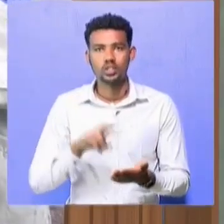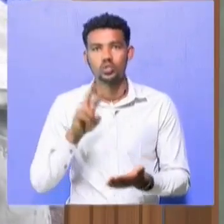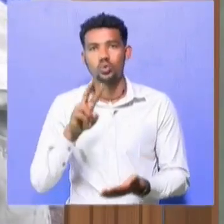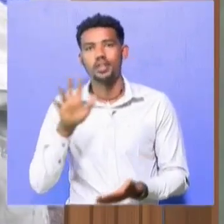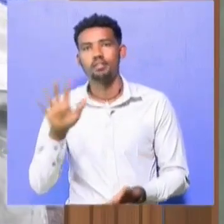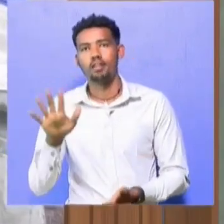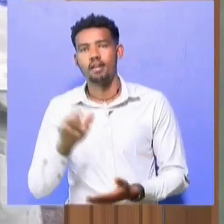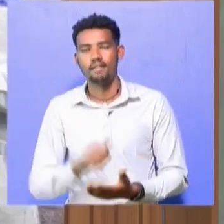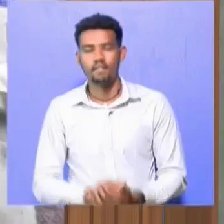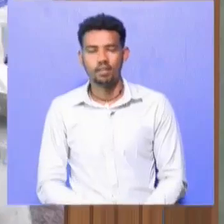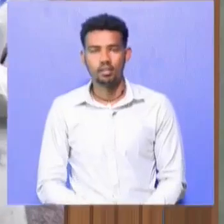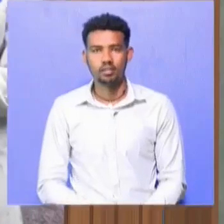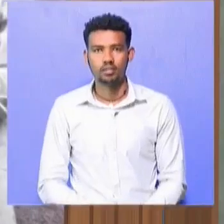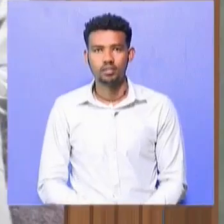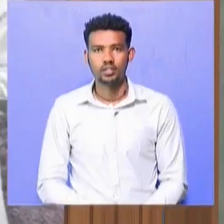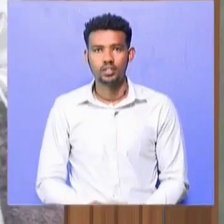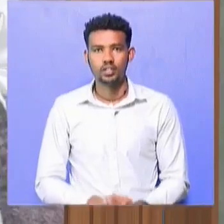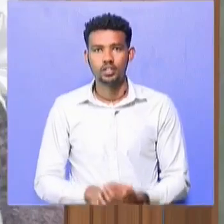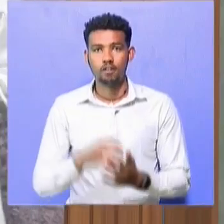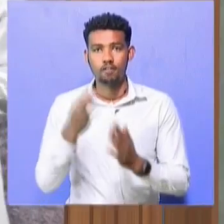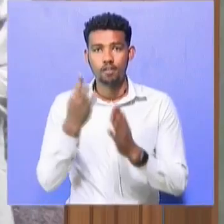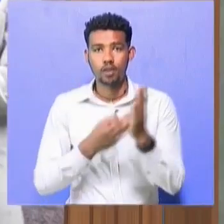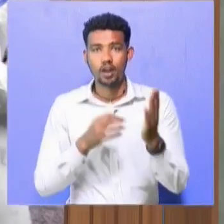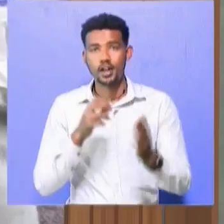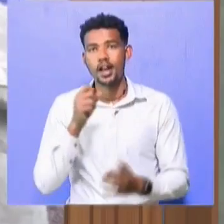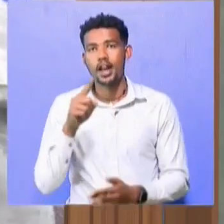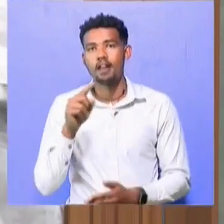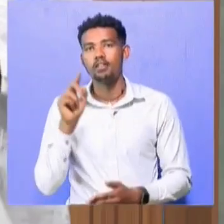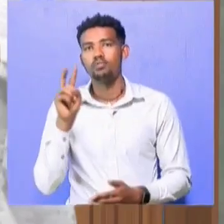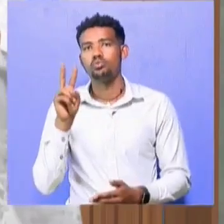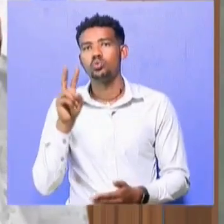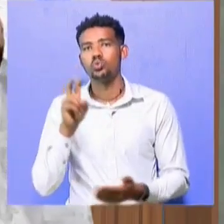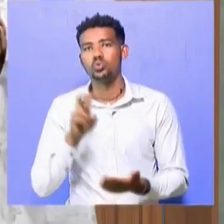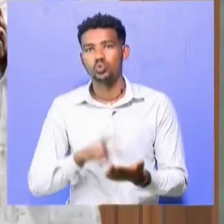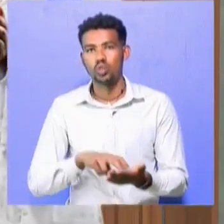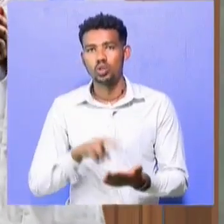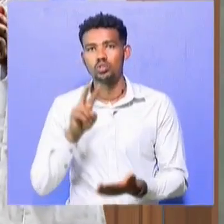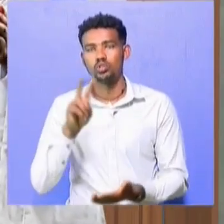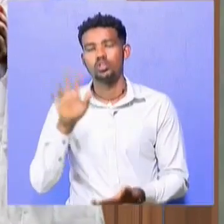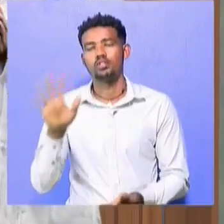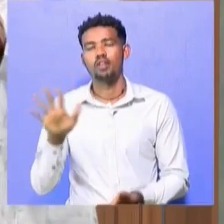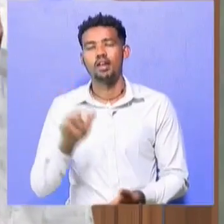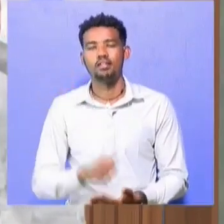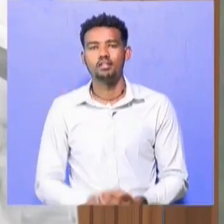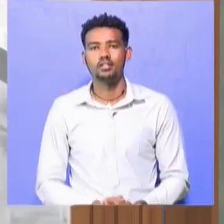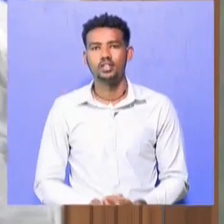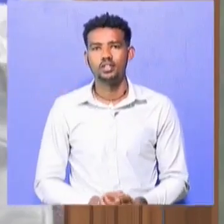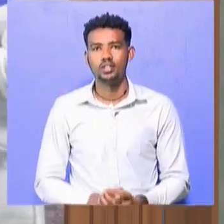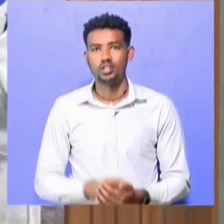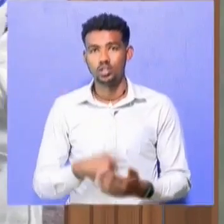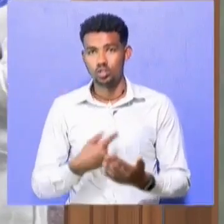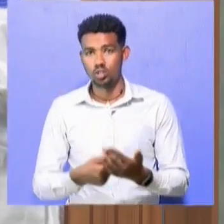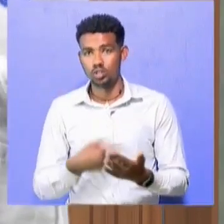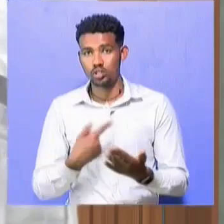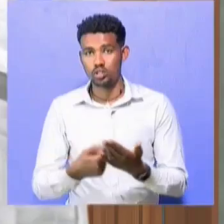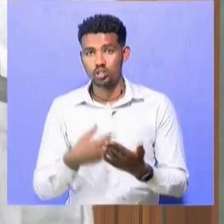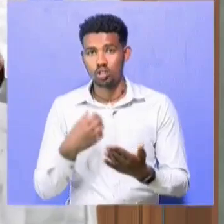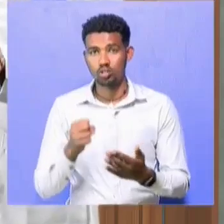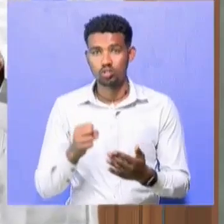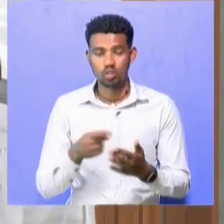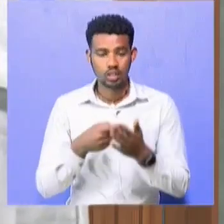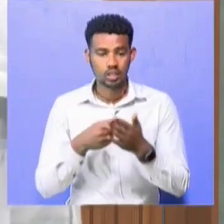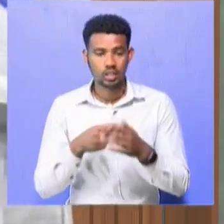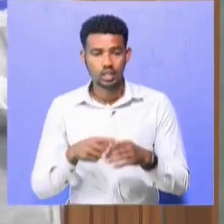2025. February 11, 2025. So, this also clearly